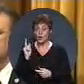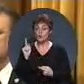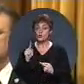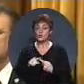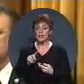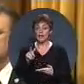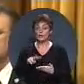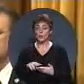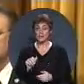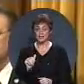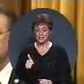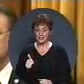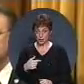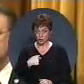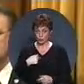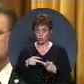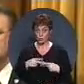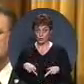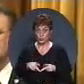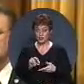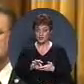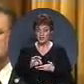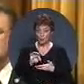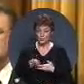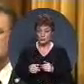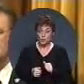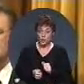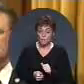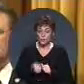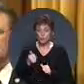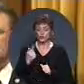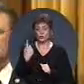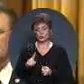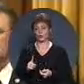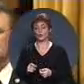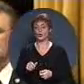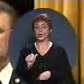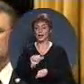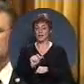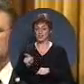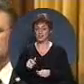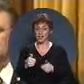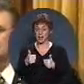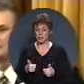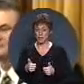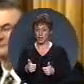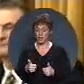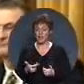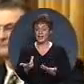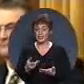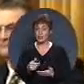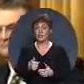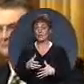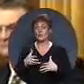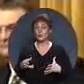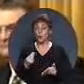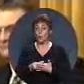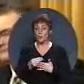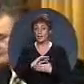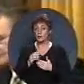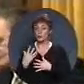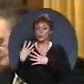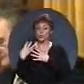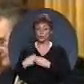to a country in the world, Mr. Speaker, in our aid development history. And our aid workers are doing a good job, and